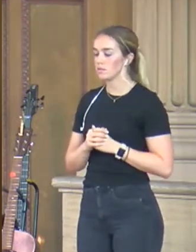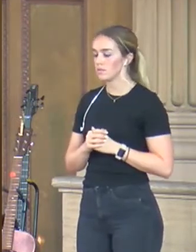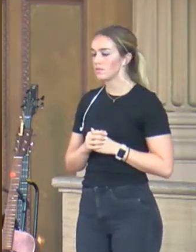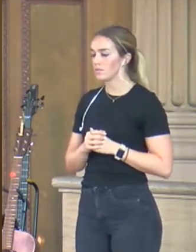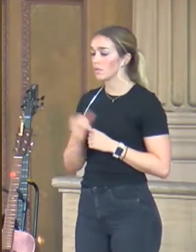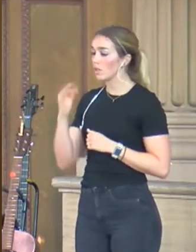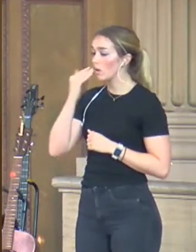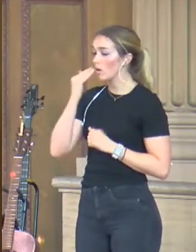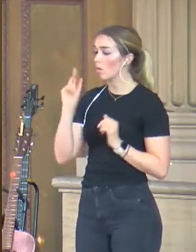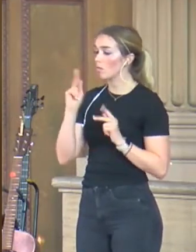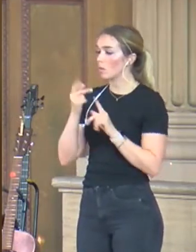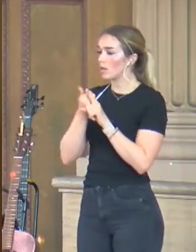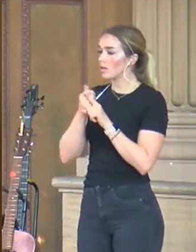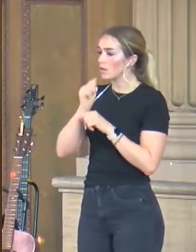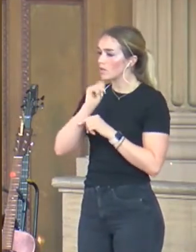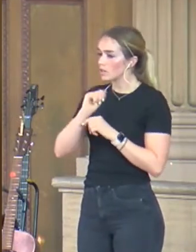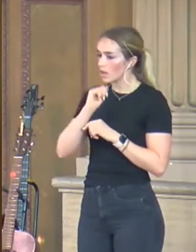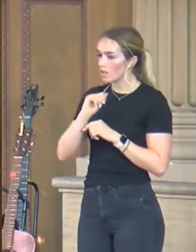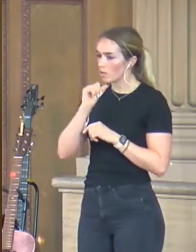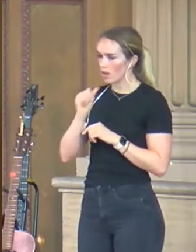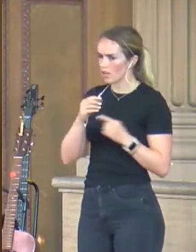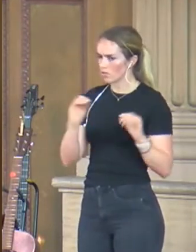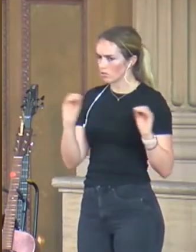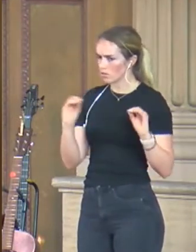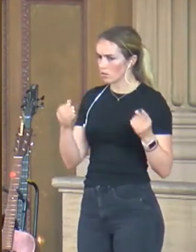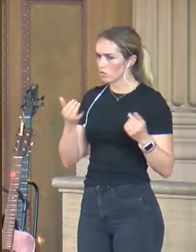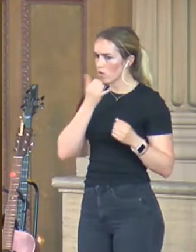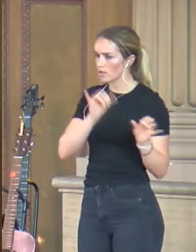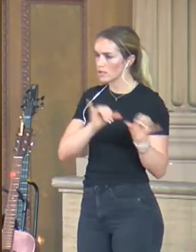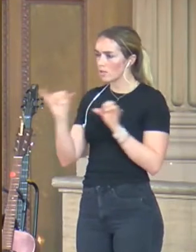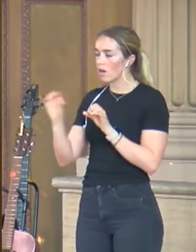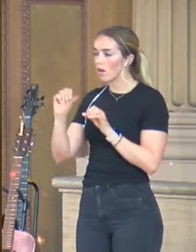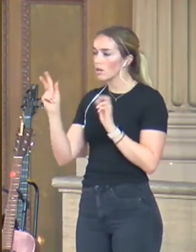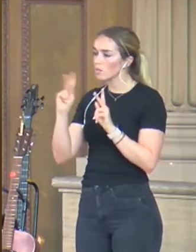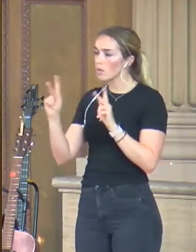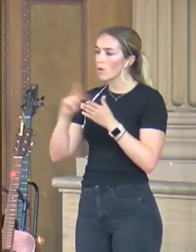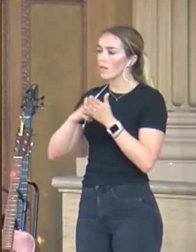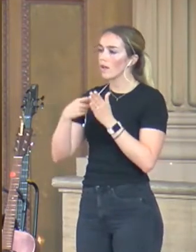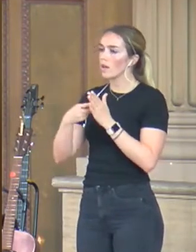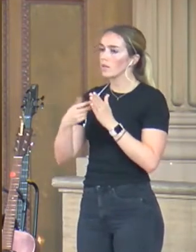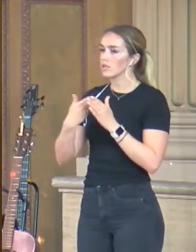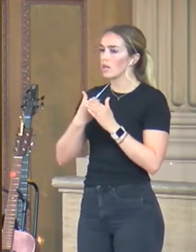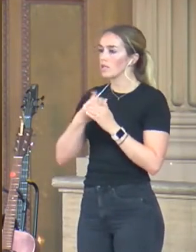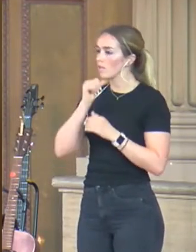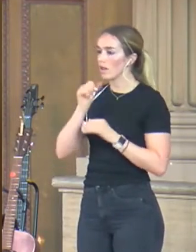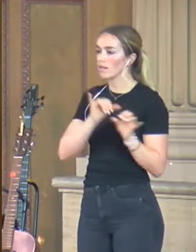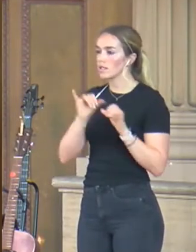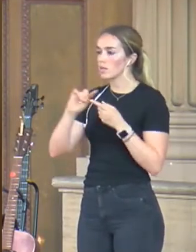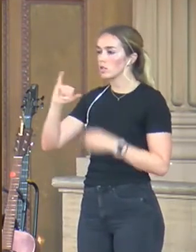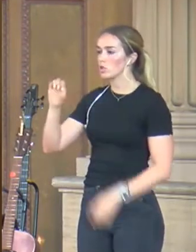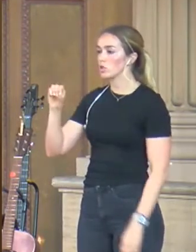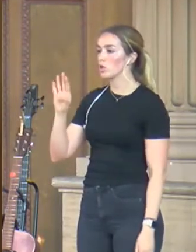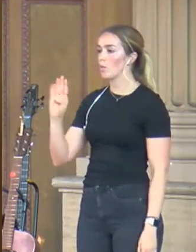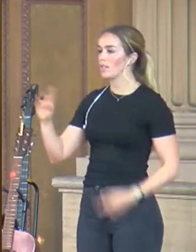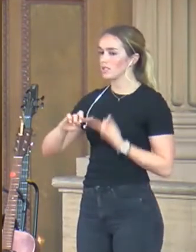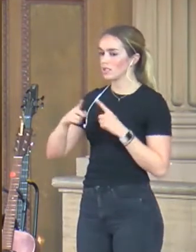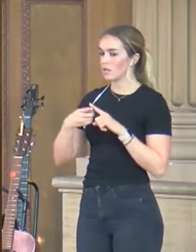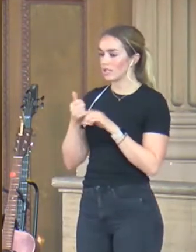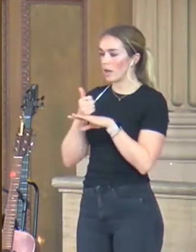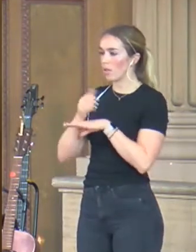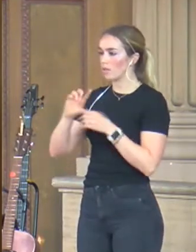And if we know that people can suffer when they haven't done anything more wrong than anyone else, it keeps us from being like Job's friends who blamed Job when he was suffering.